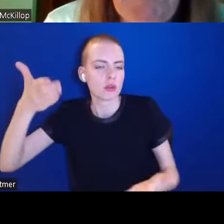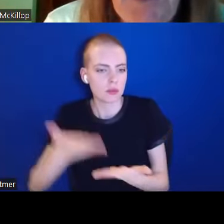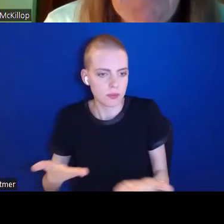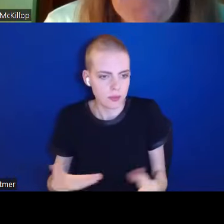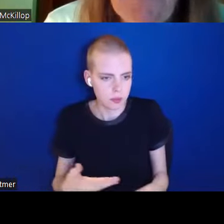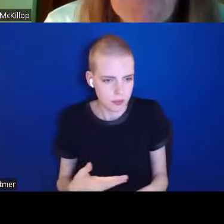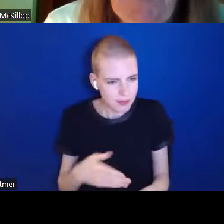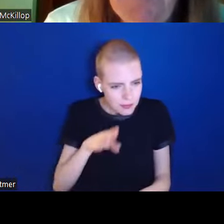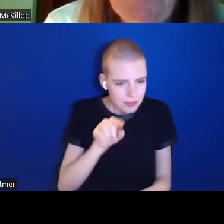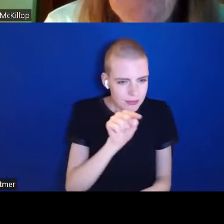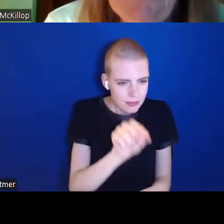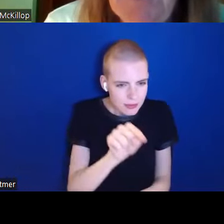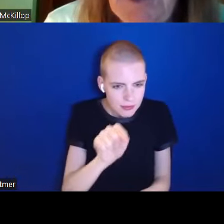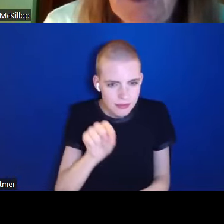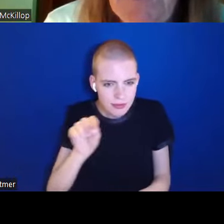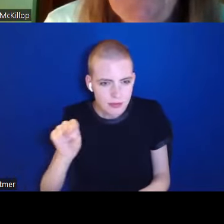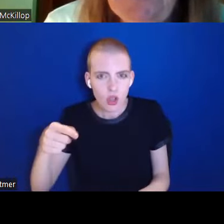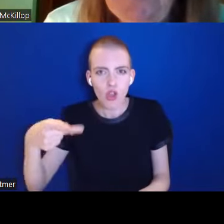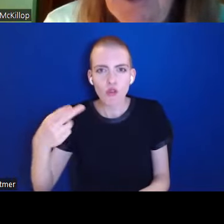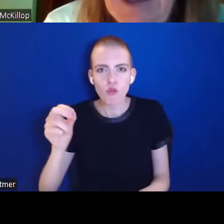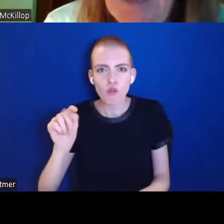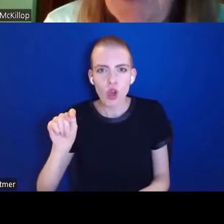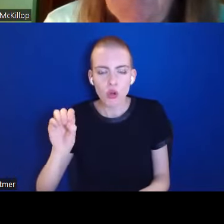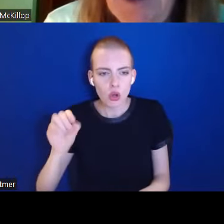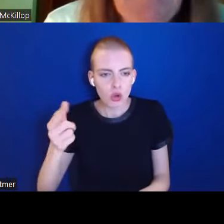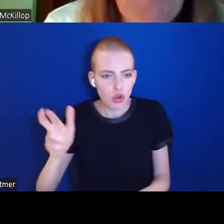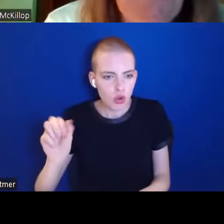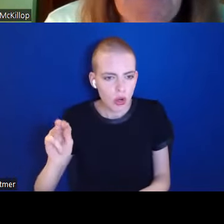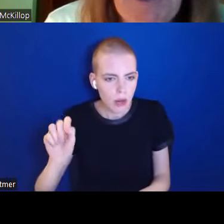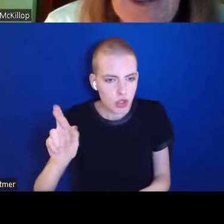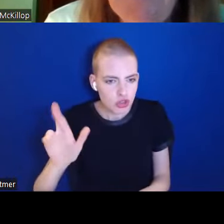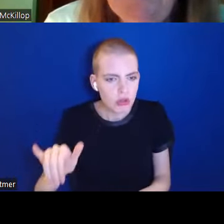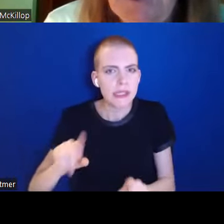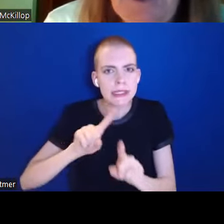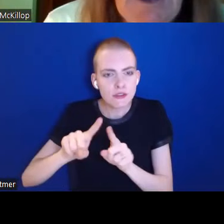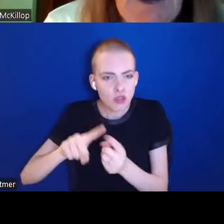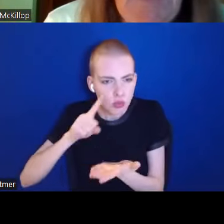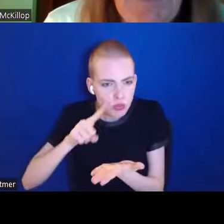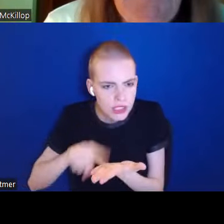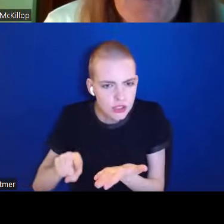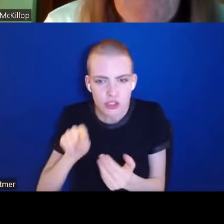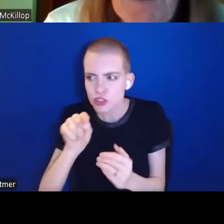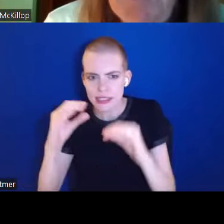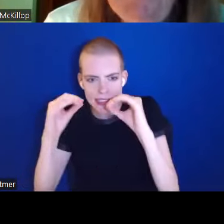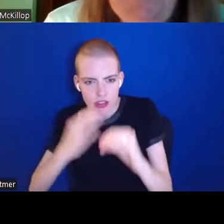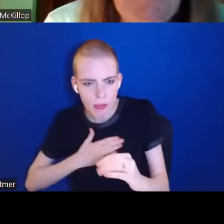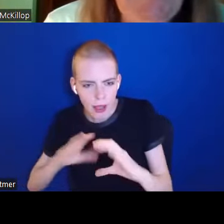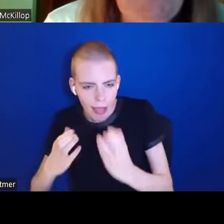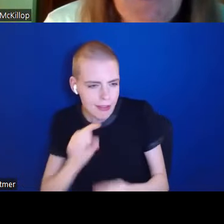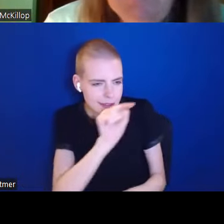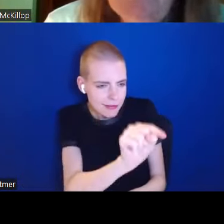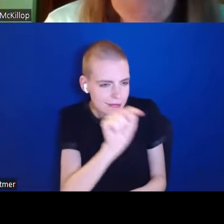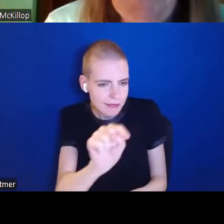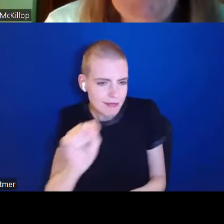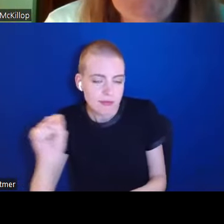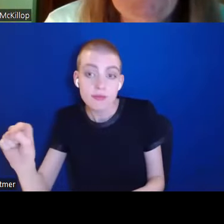gypsum print, there's photogrammetry, some research in the lab, and my teaching my class. If you go to our website, you can